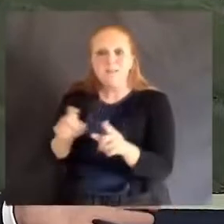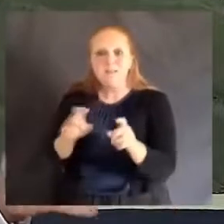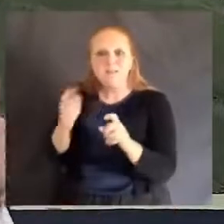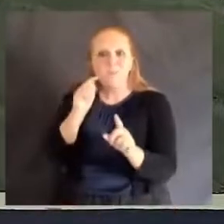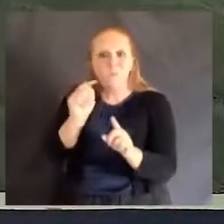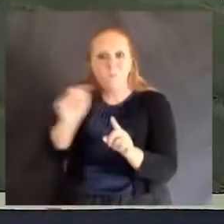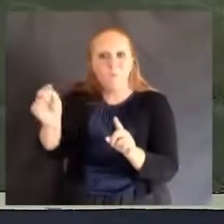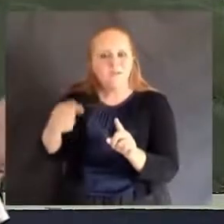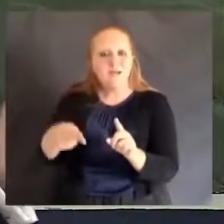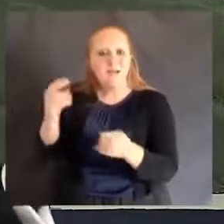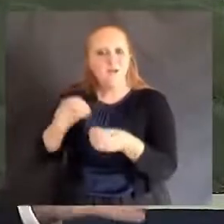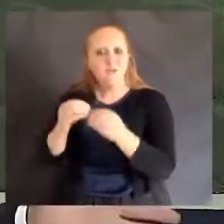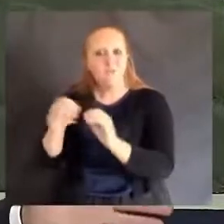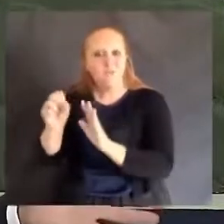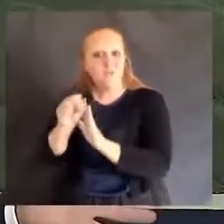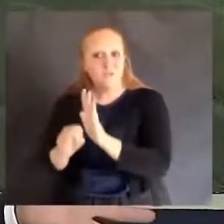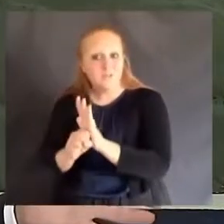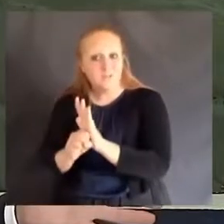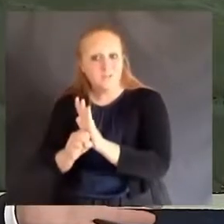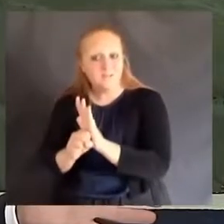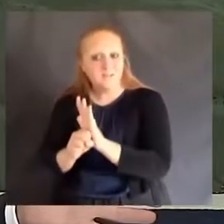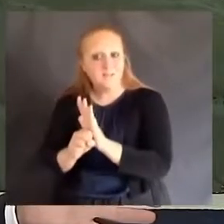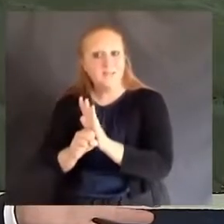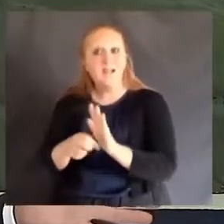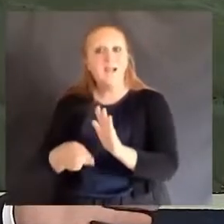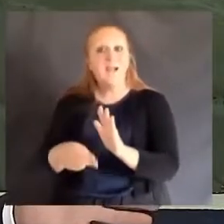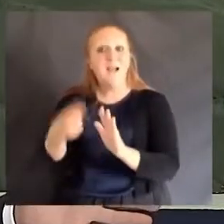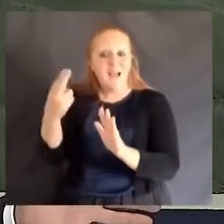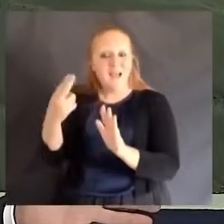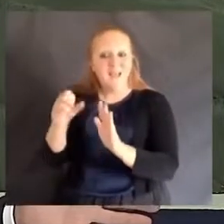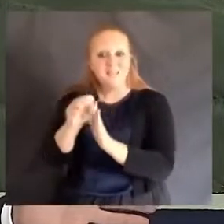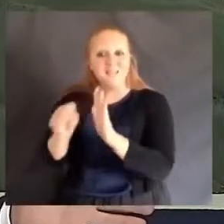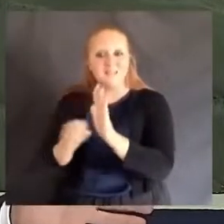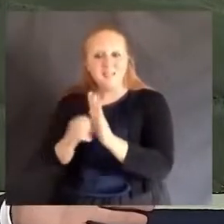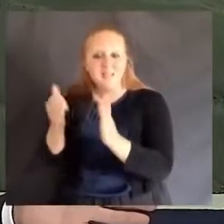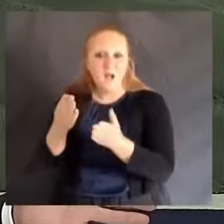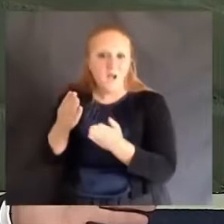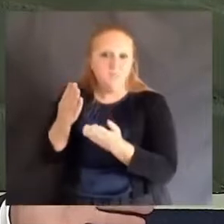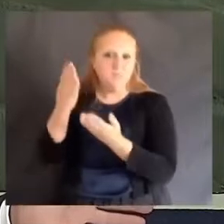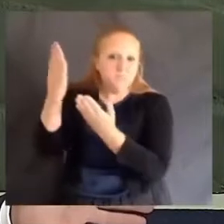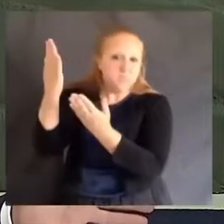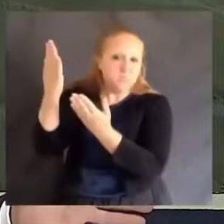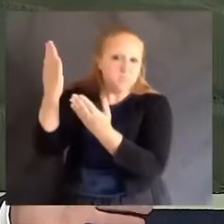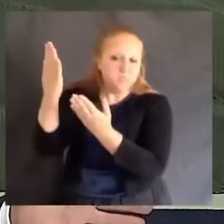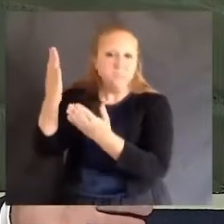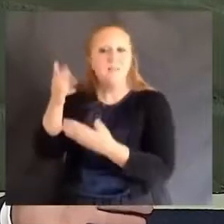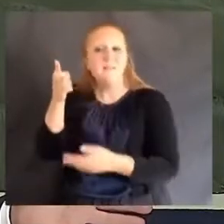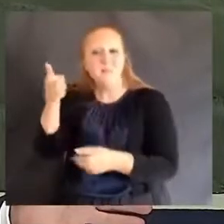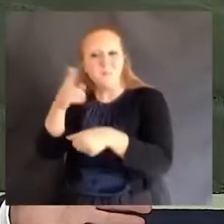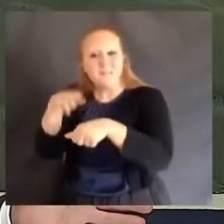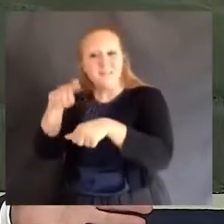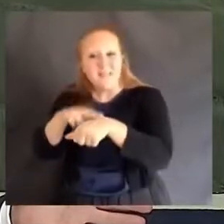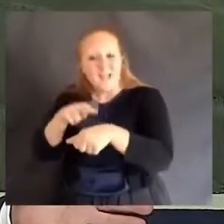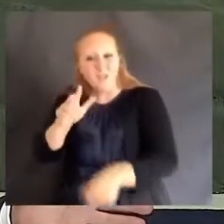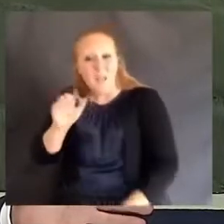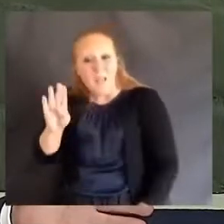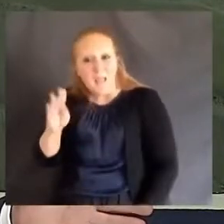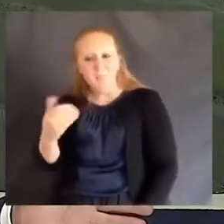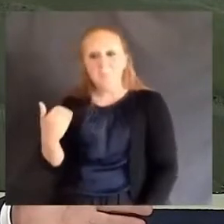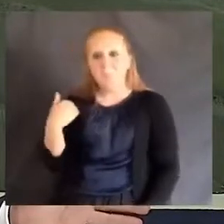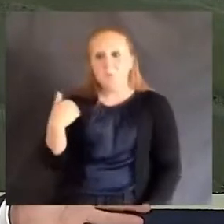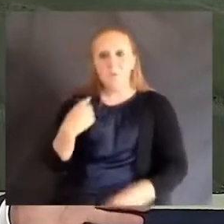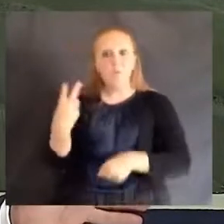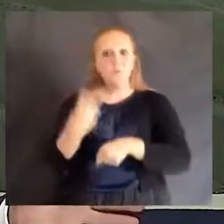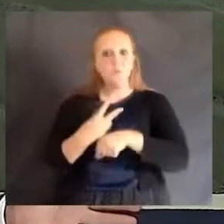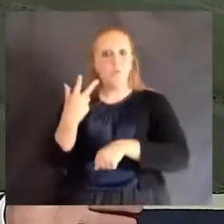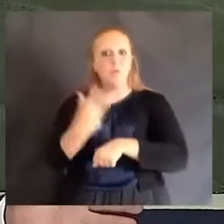states. Those national laboratories are now getting overwhelmed. And where their turnaround time was 2 or 3